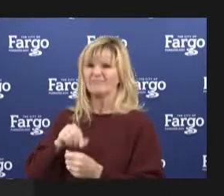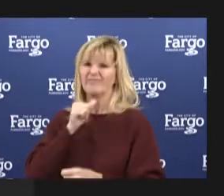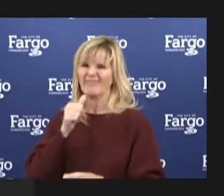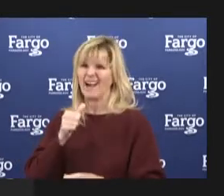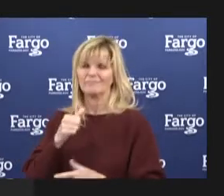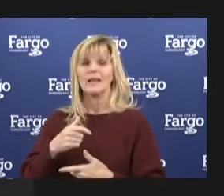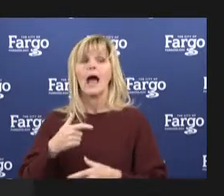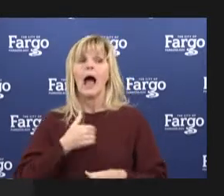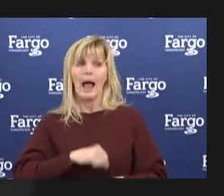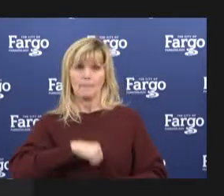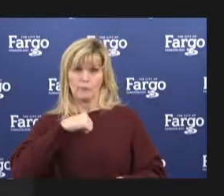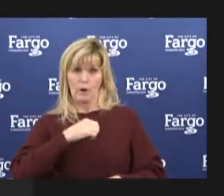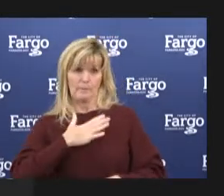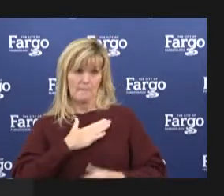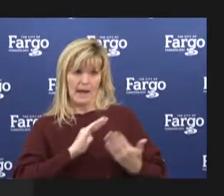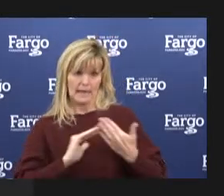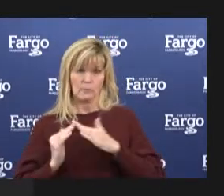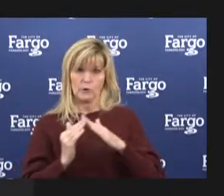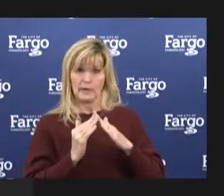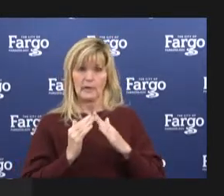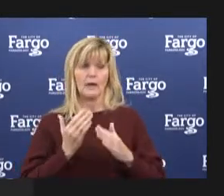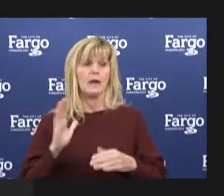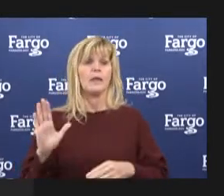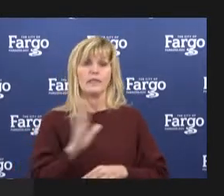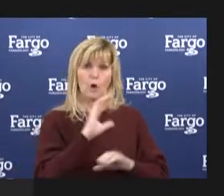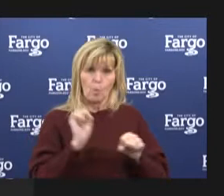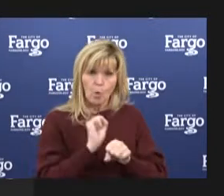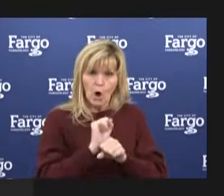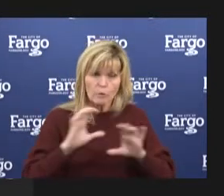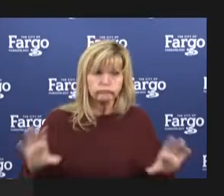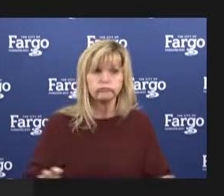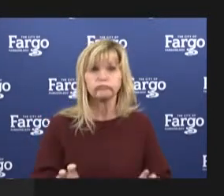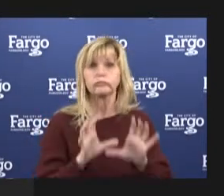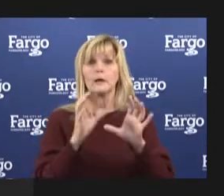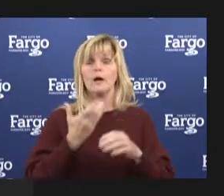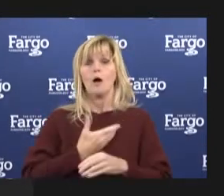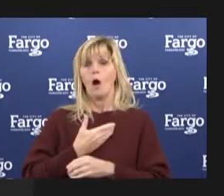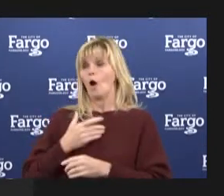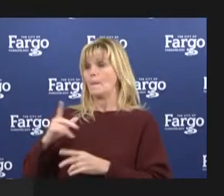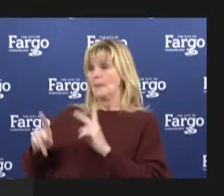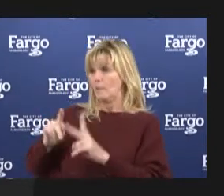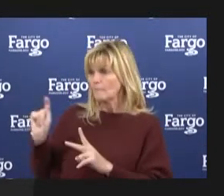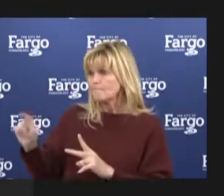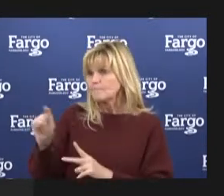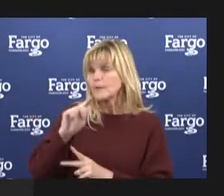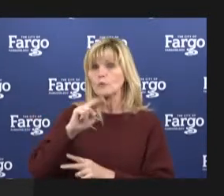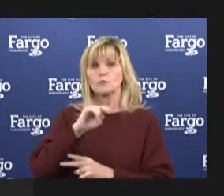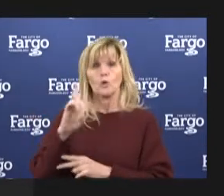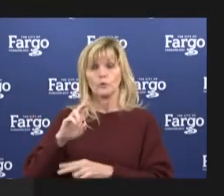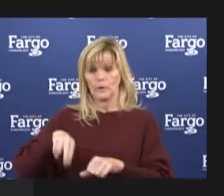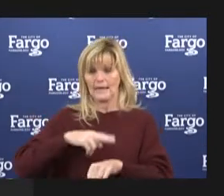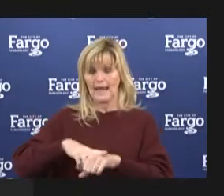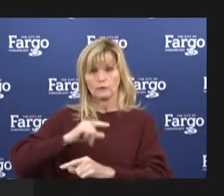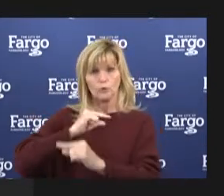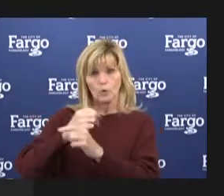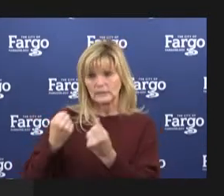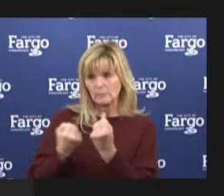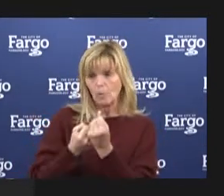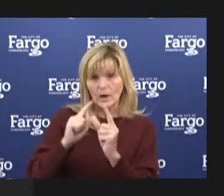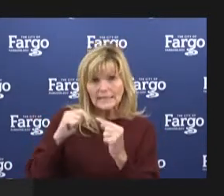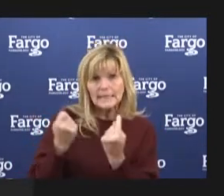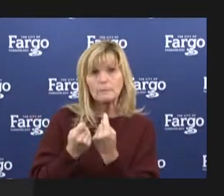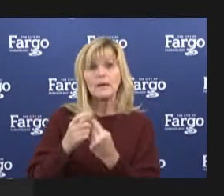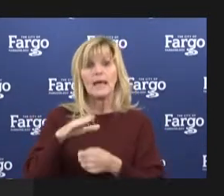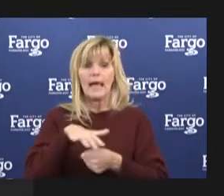the local effort from my team, our health systems, community and state partners, our North Dakota National Guard support team,